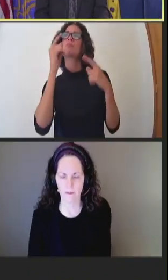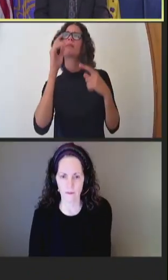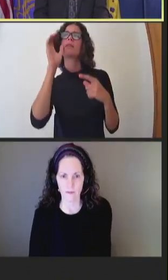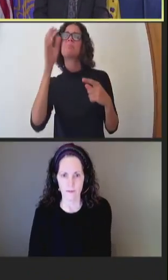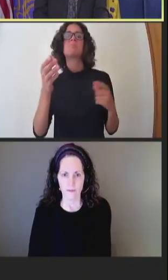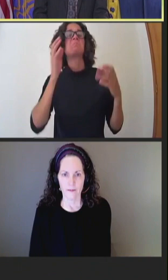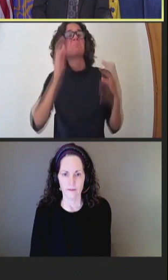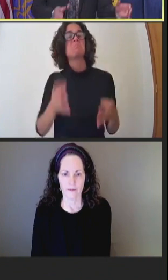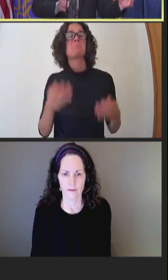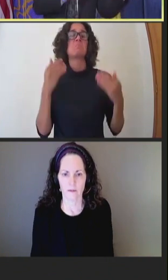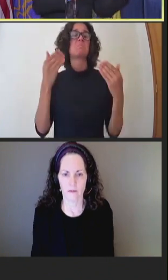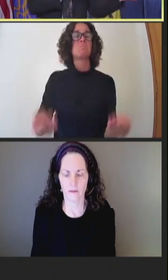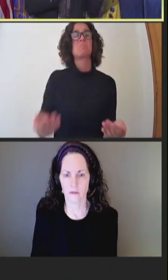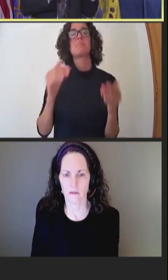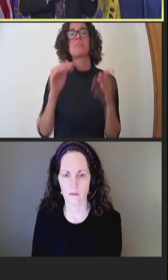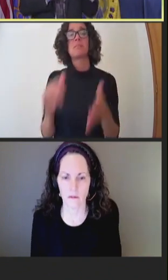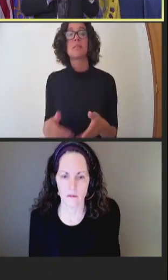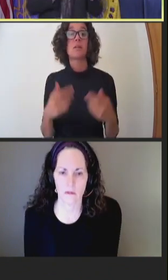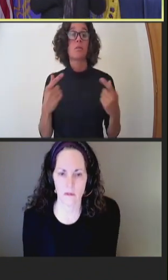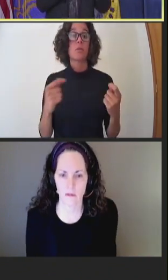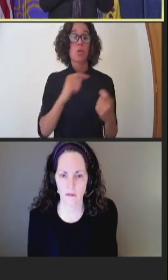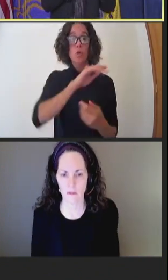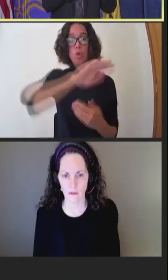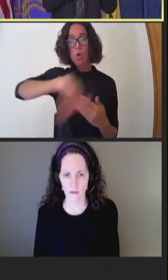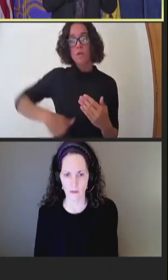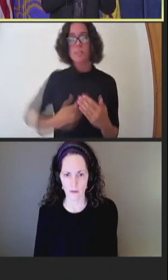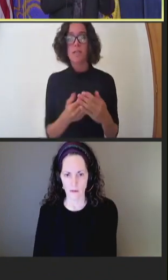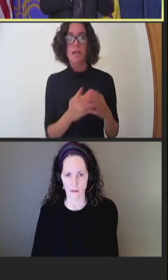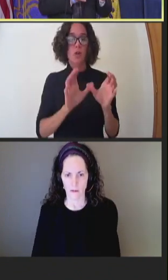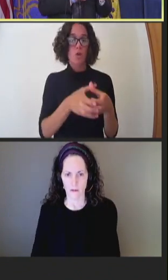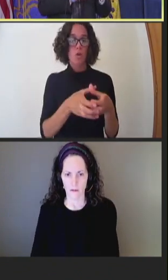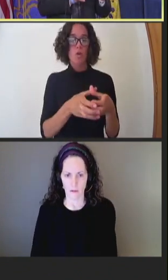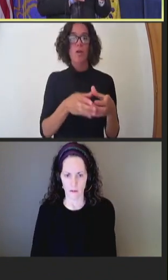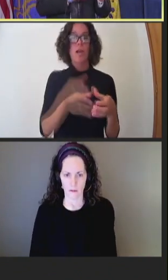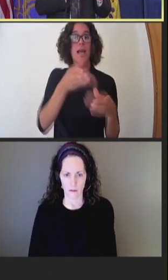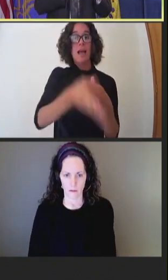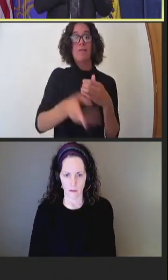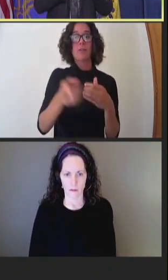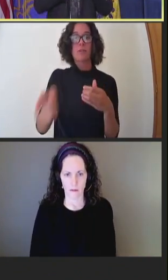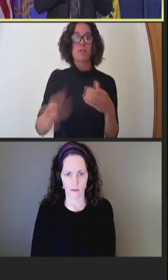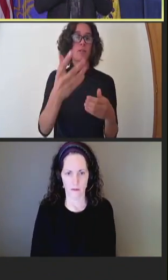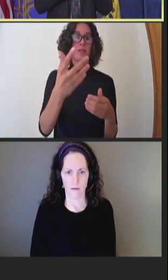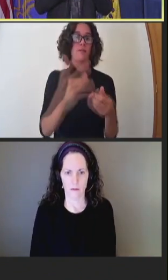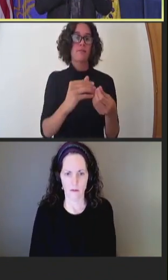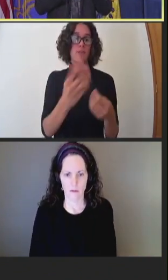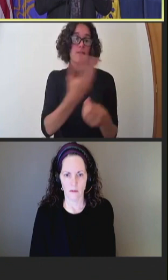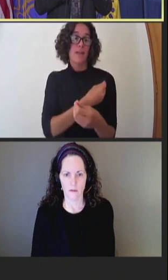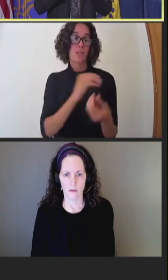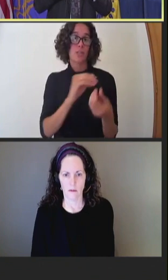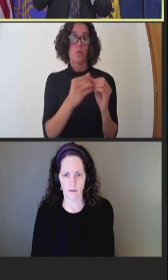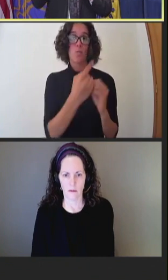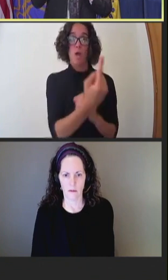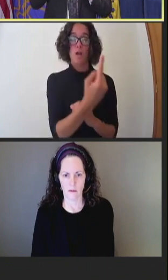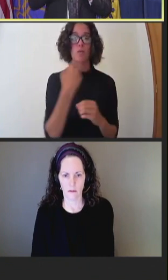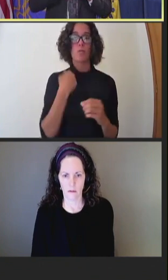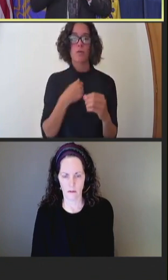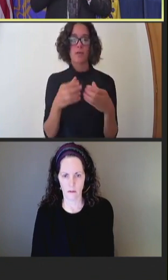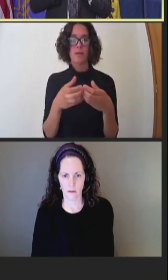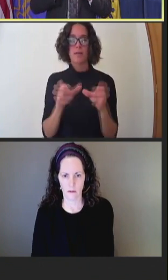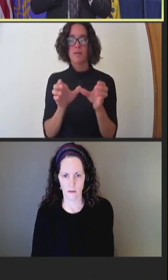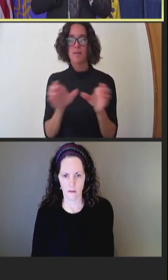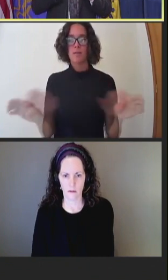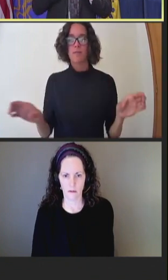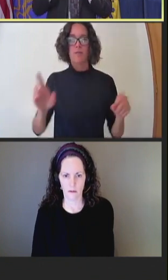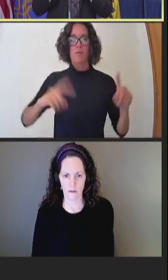we did was we took the entire cohort, and after vaccination 1, we randomized all of them by computer by